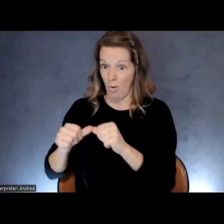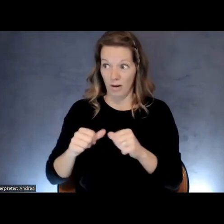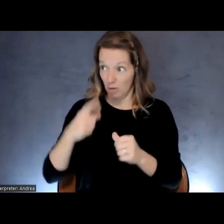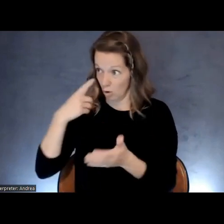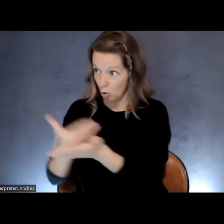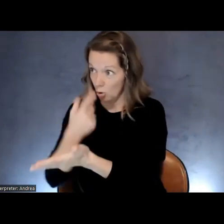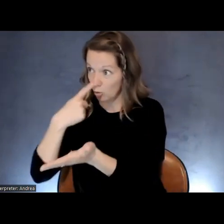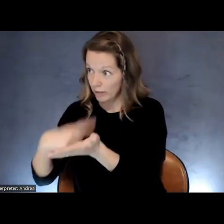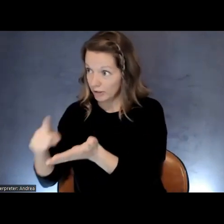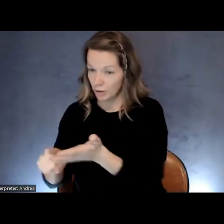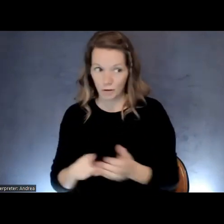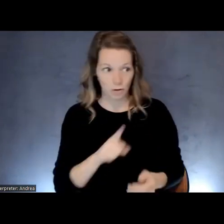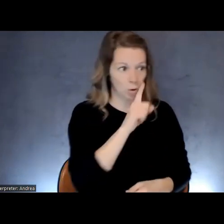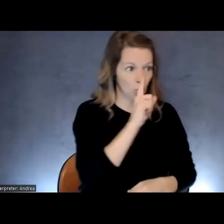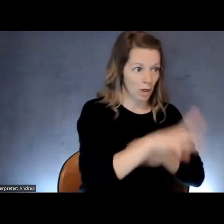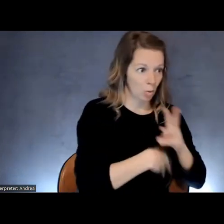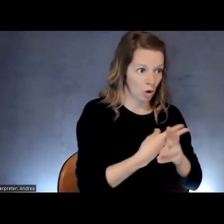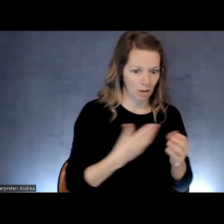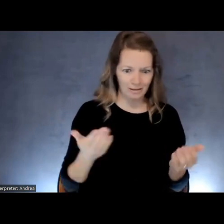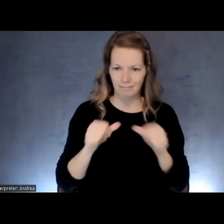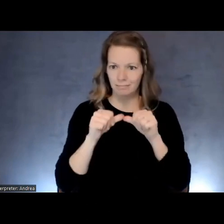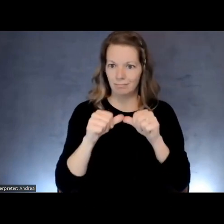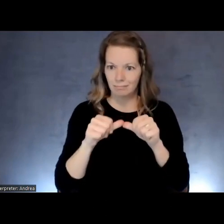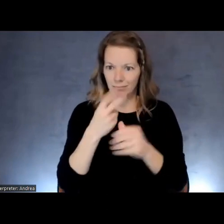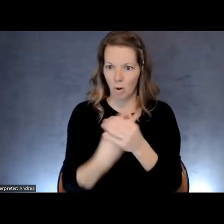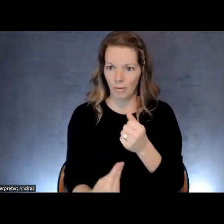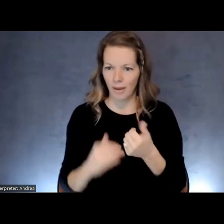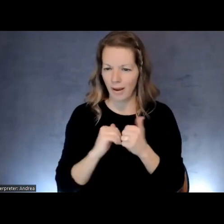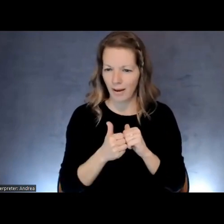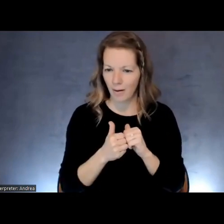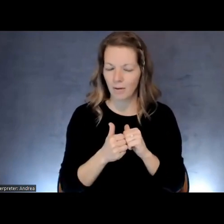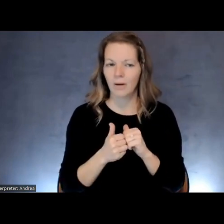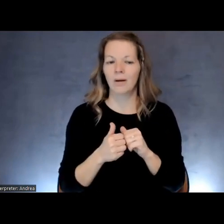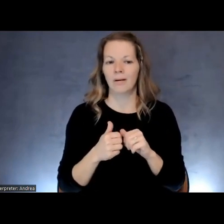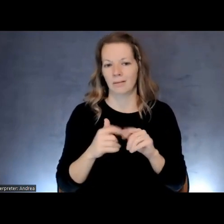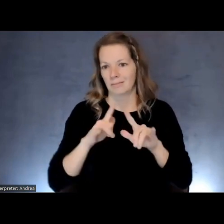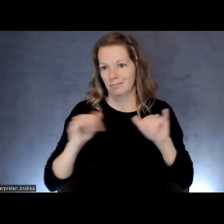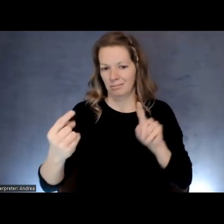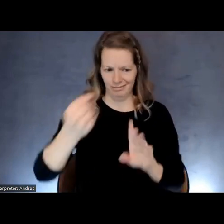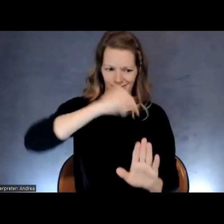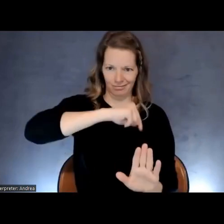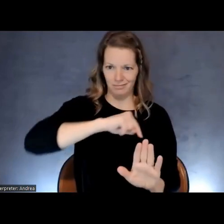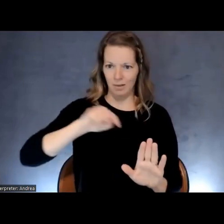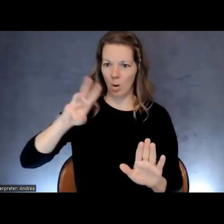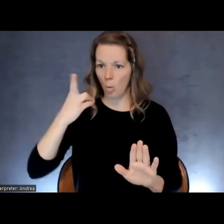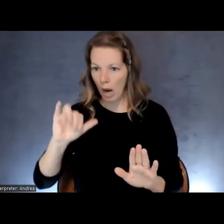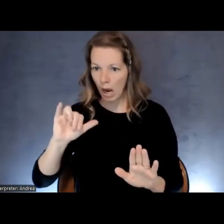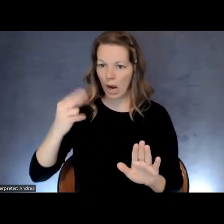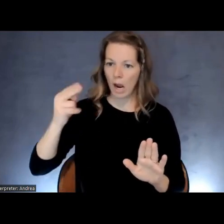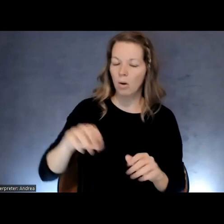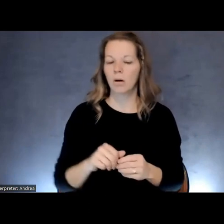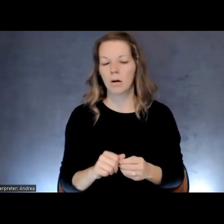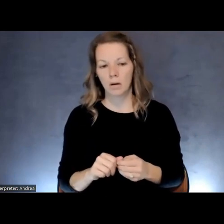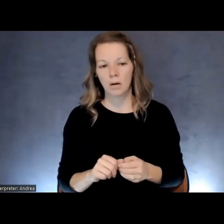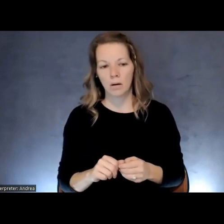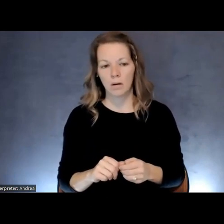the real concrete needs of people who are showing up, as well as getting to the root of the why and the how of their showing up? And that's